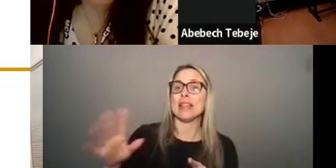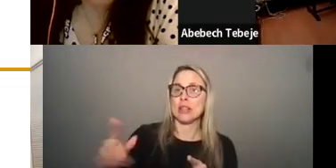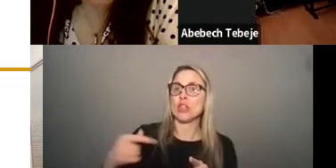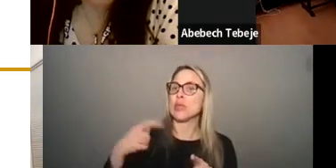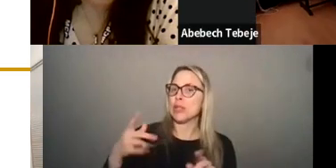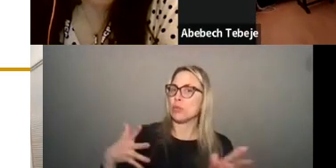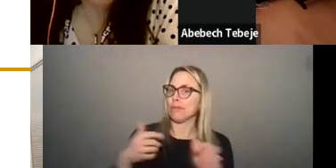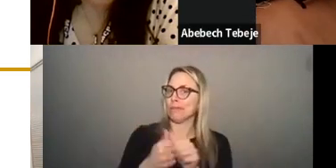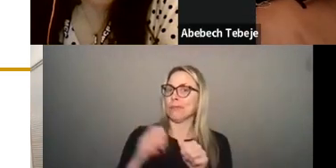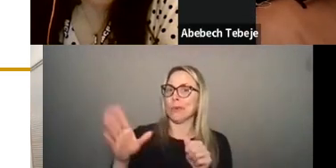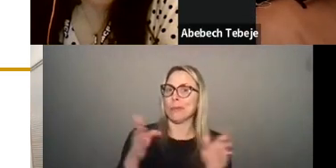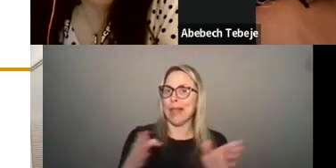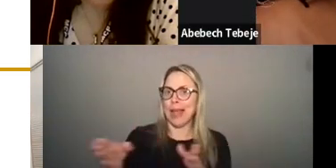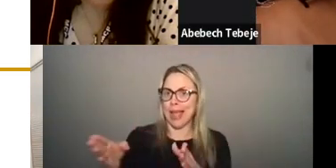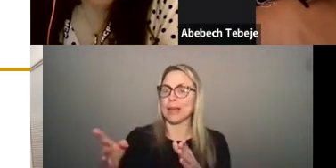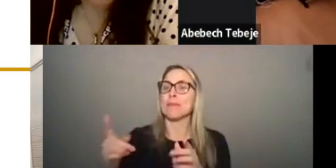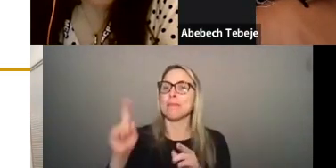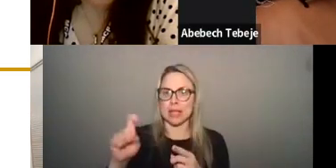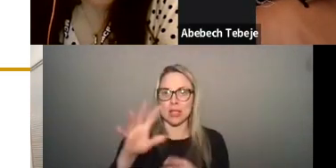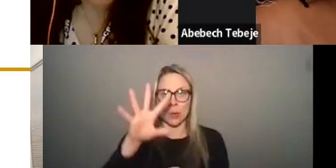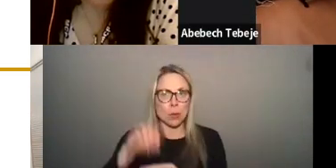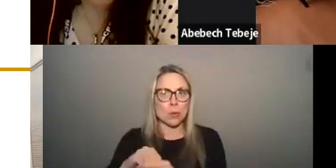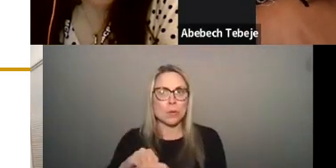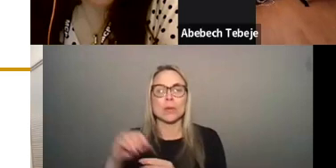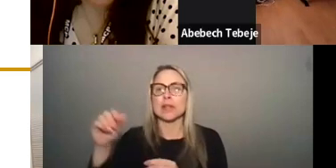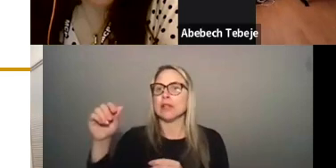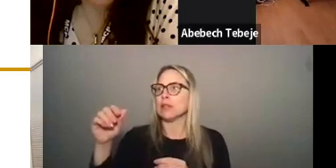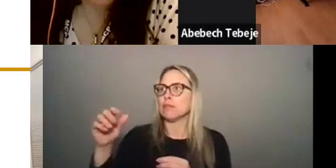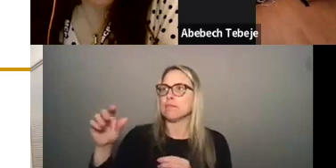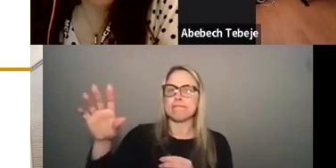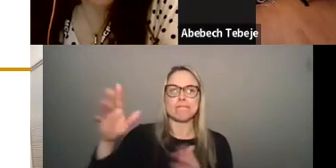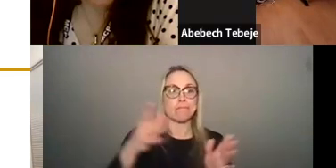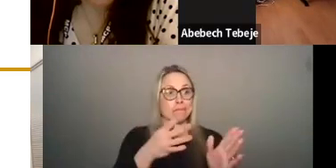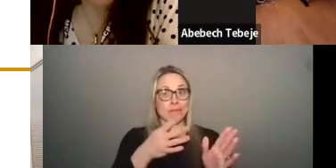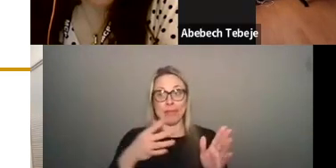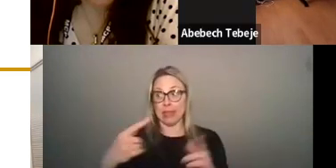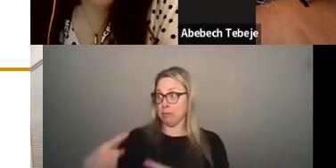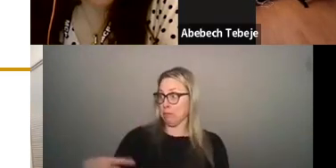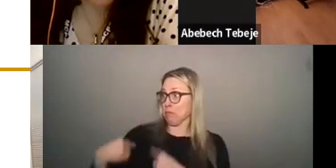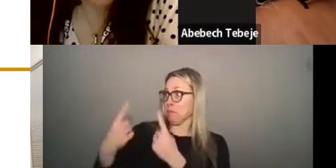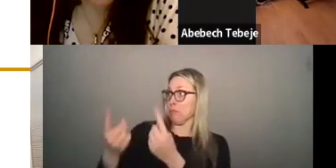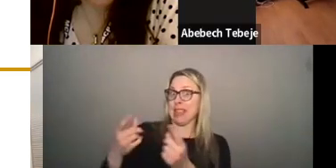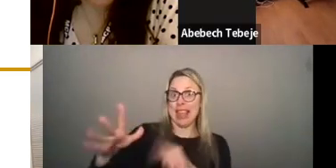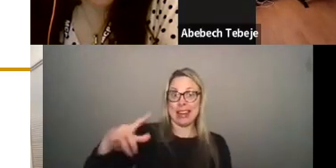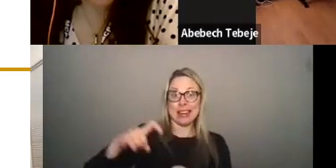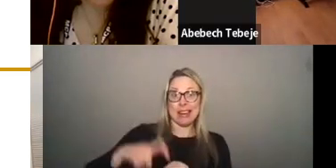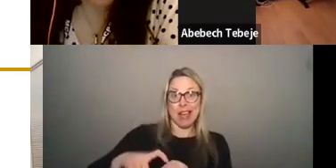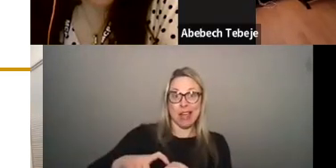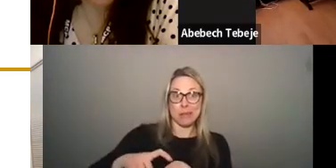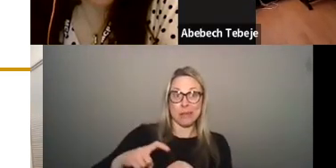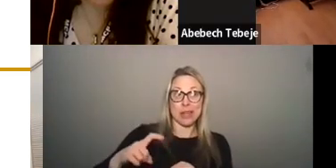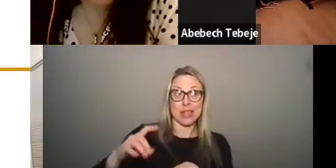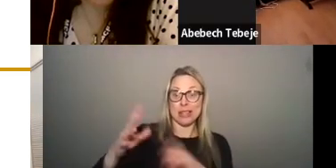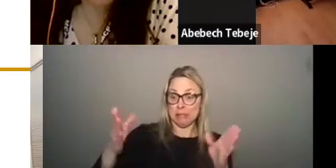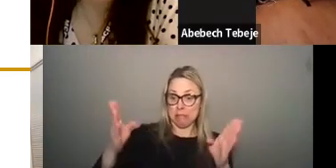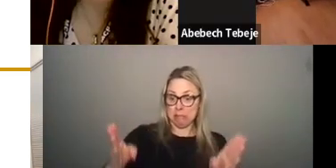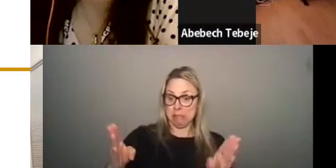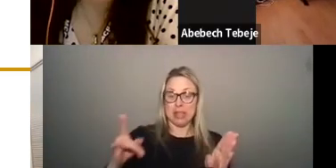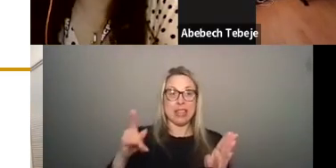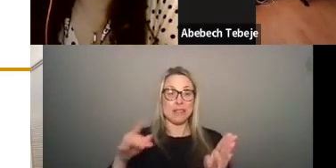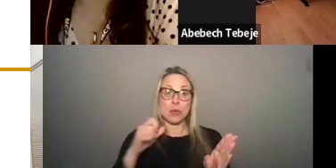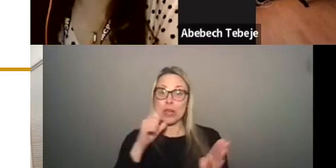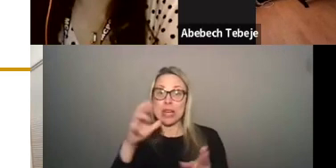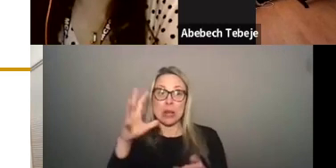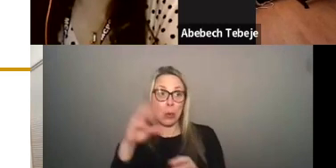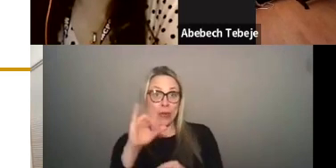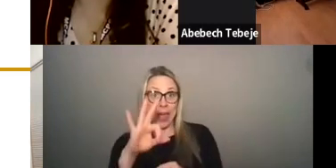your plan to include whatever change or life event occurred that did not happen